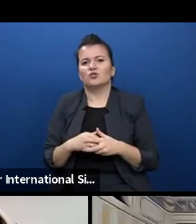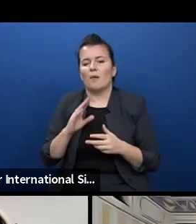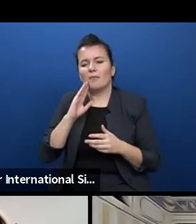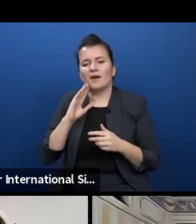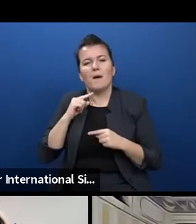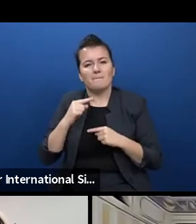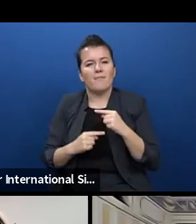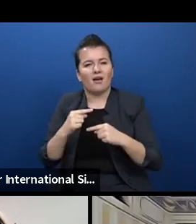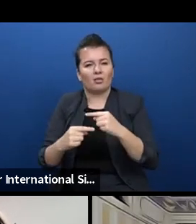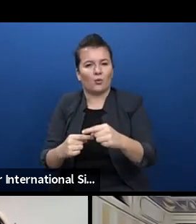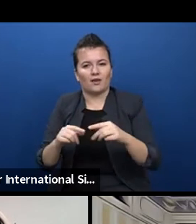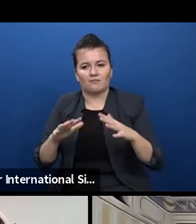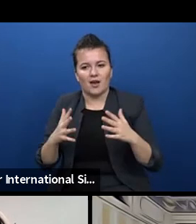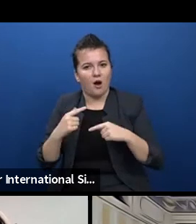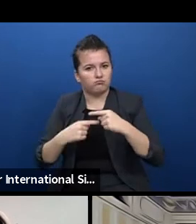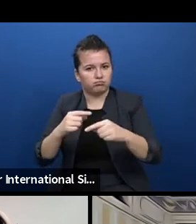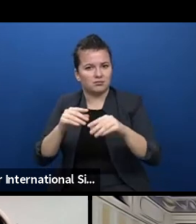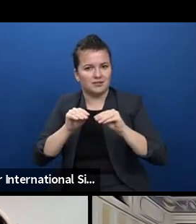the right term.